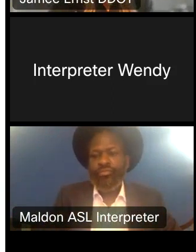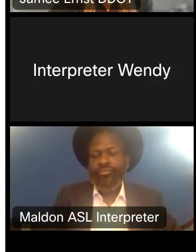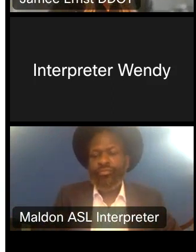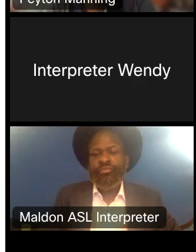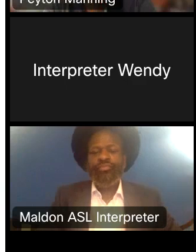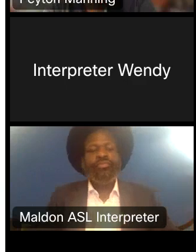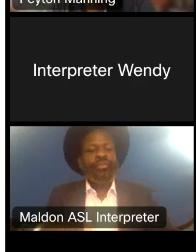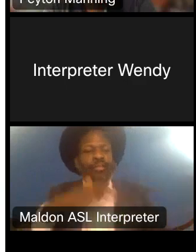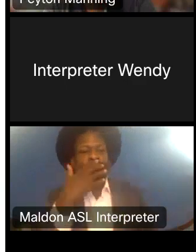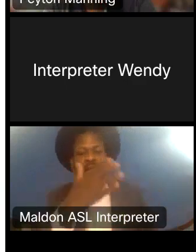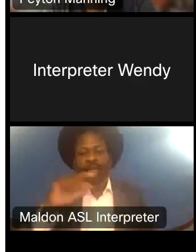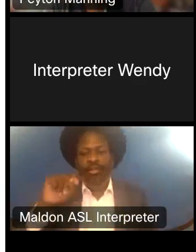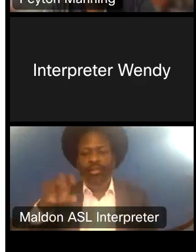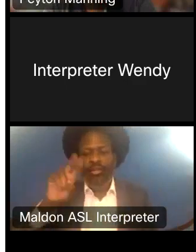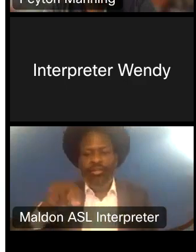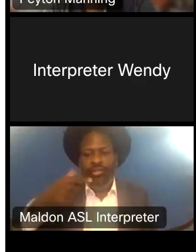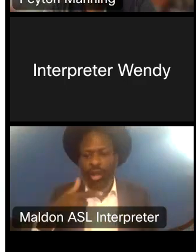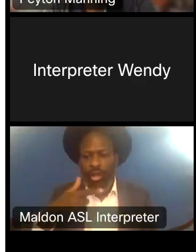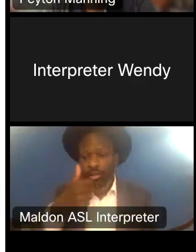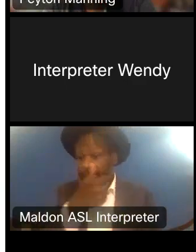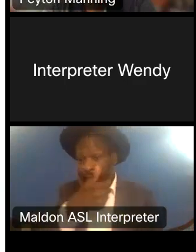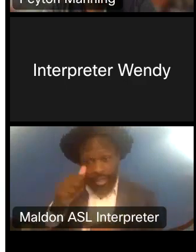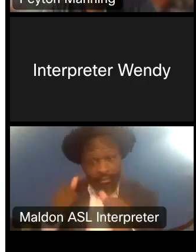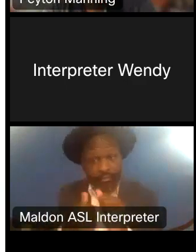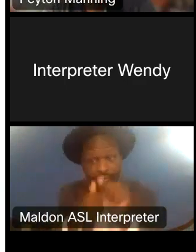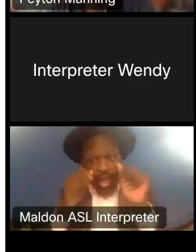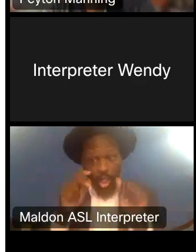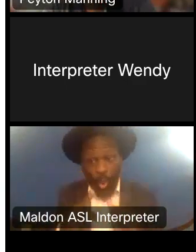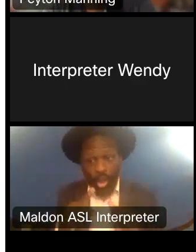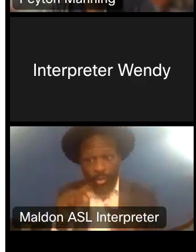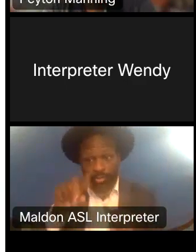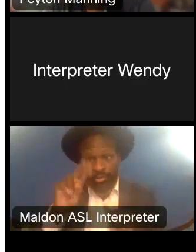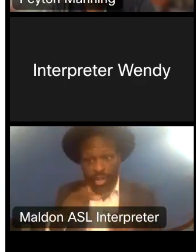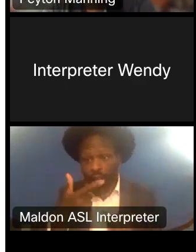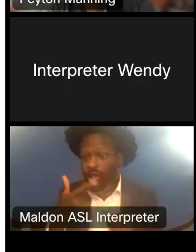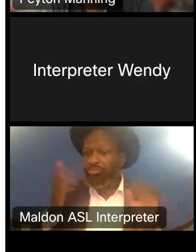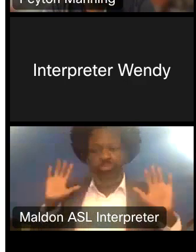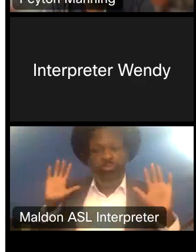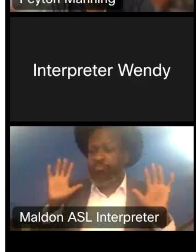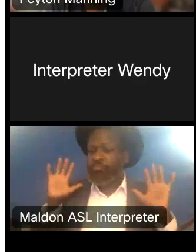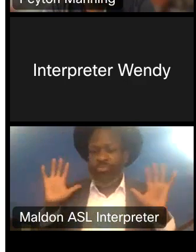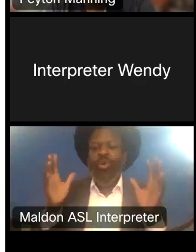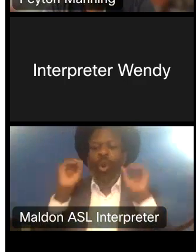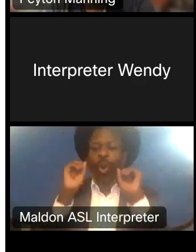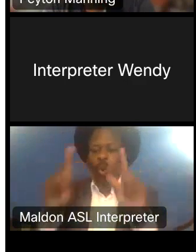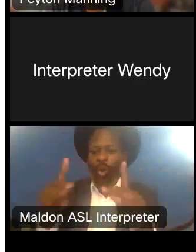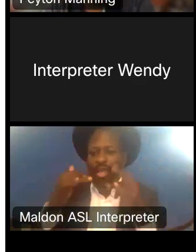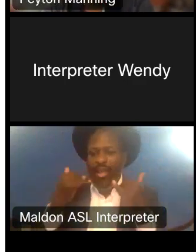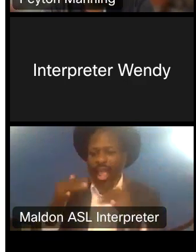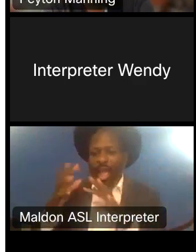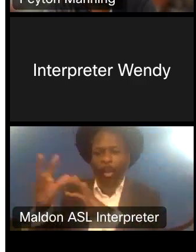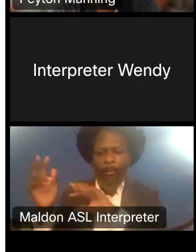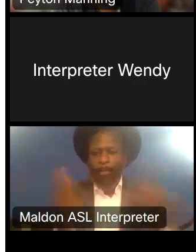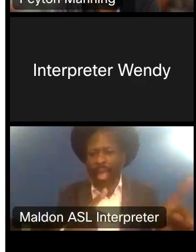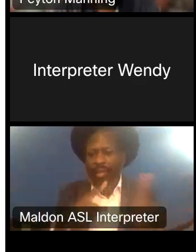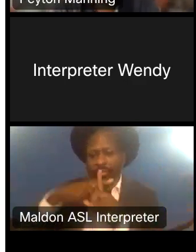Thank you, Tongue. Do you have any follow-up, Tongue? No, that's all. Okay, I'm going to go ahead and put you back on mute. If you have any other questions, feel free to